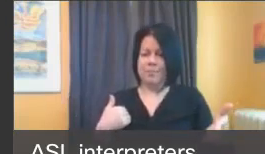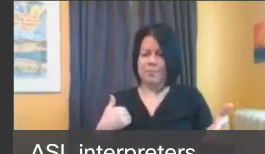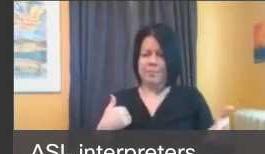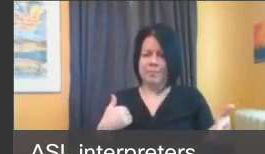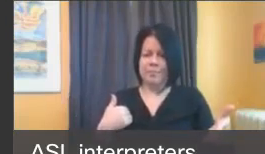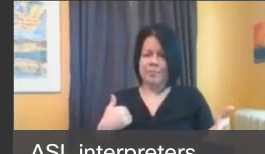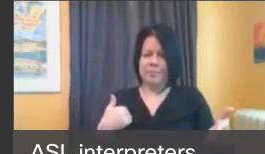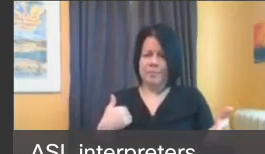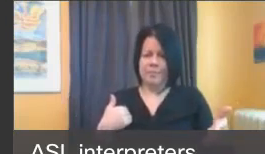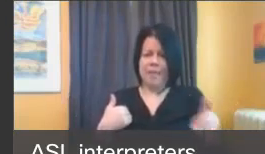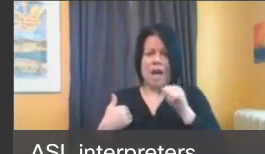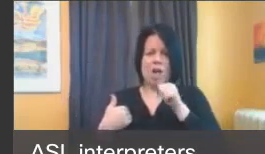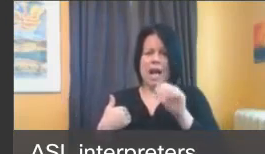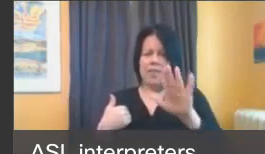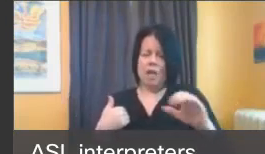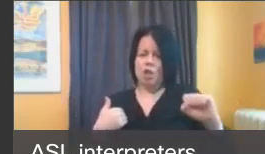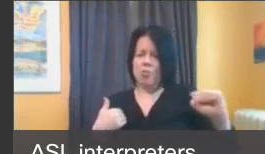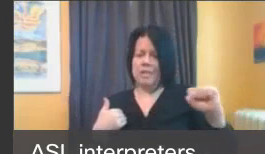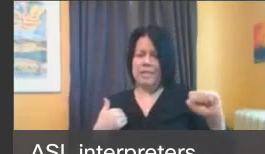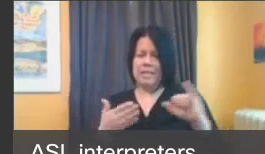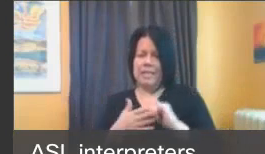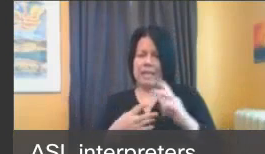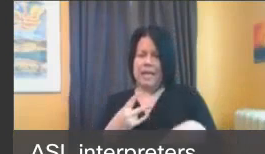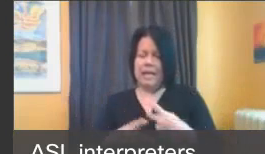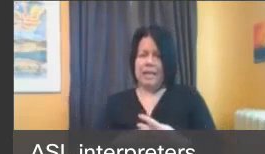there to resist that kind of an effort if they were to do that.